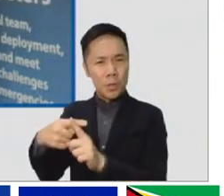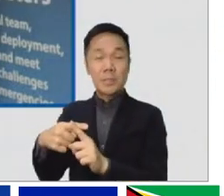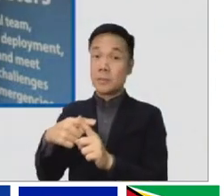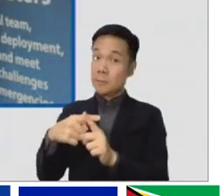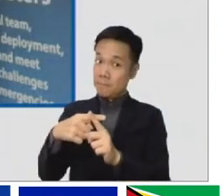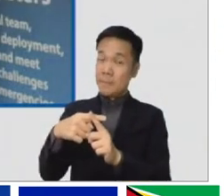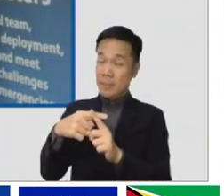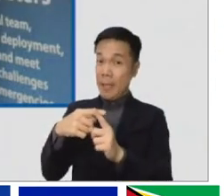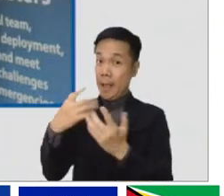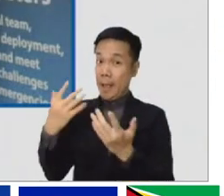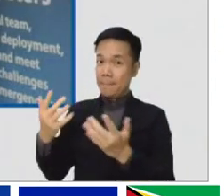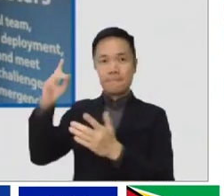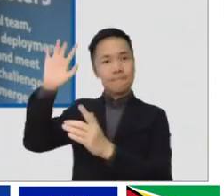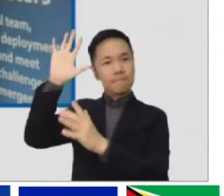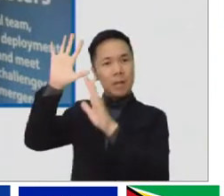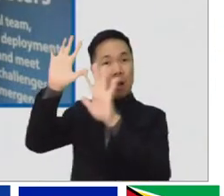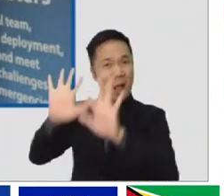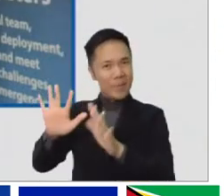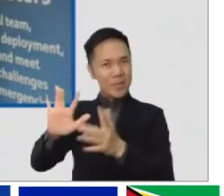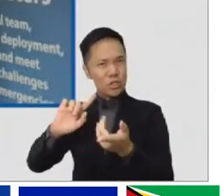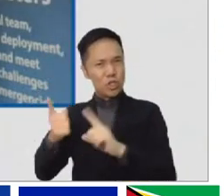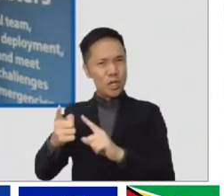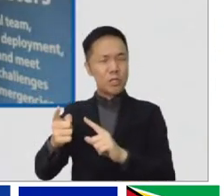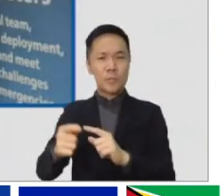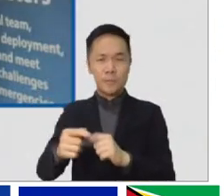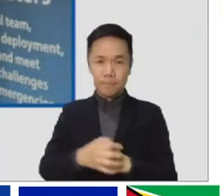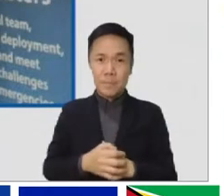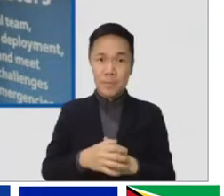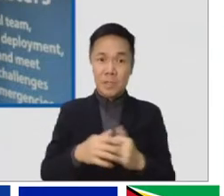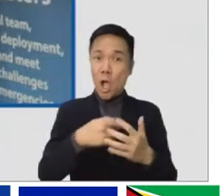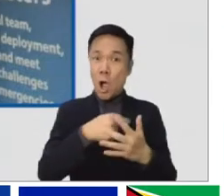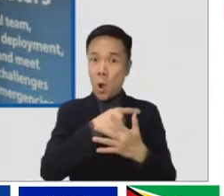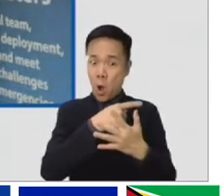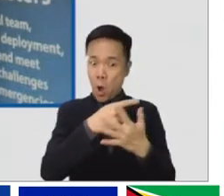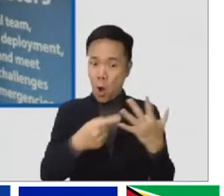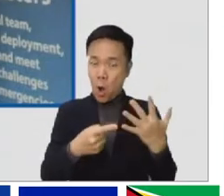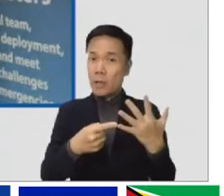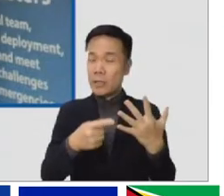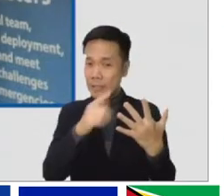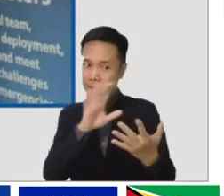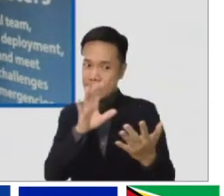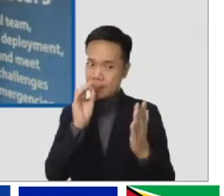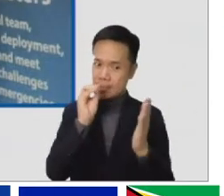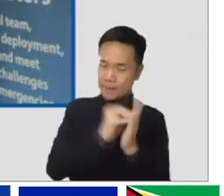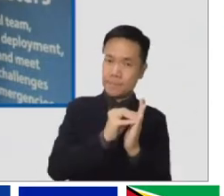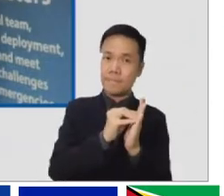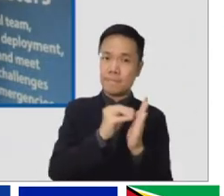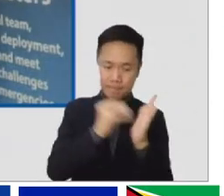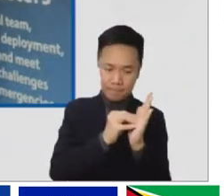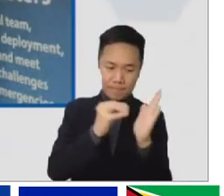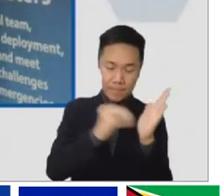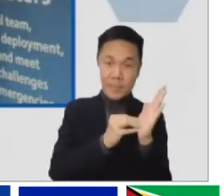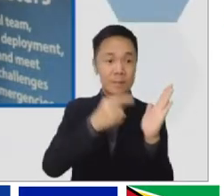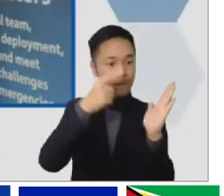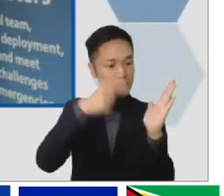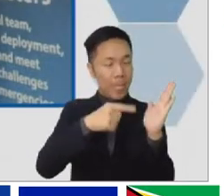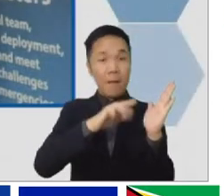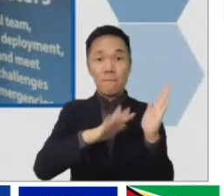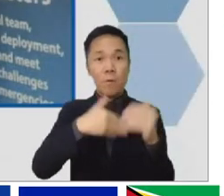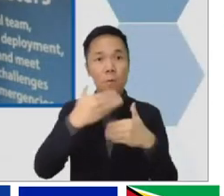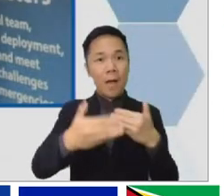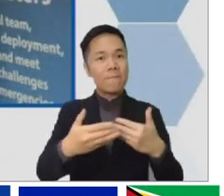events and others have been incorporated into the new area of work of the health sector. But looking